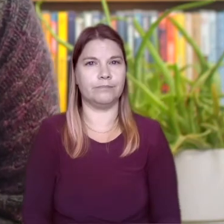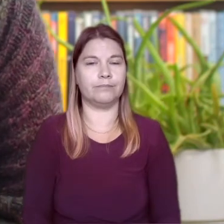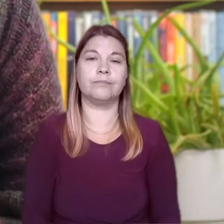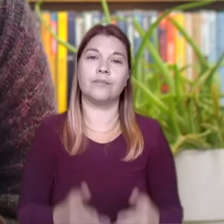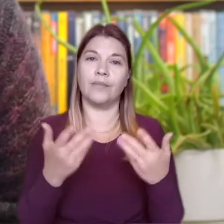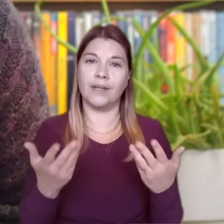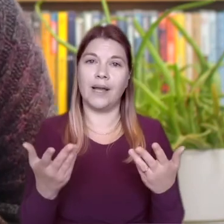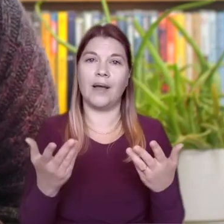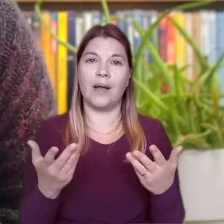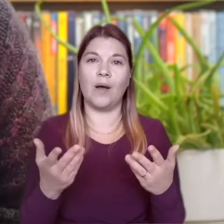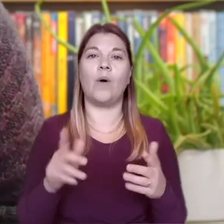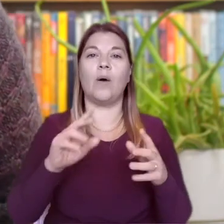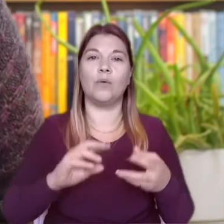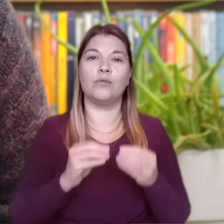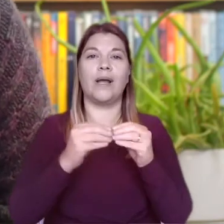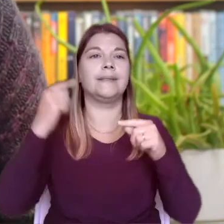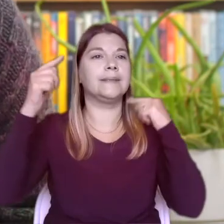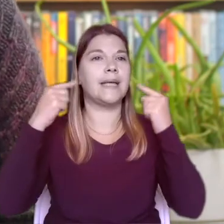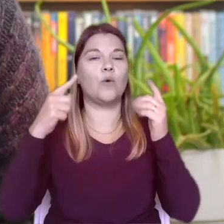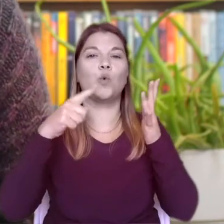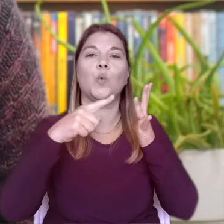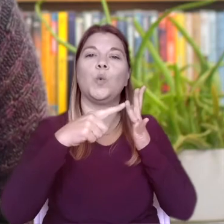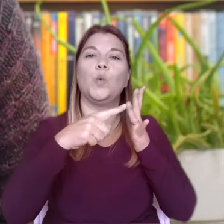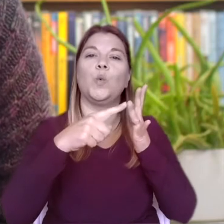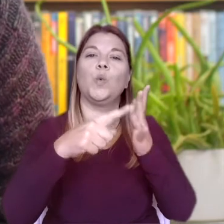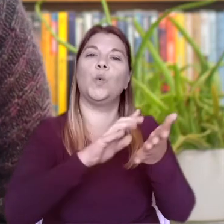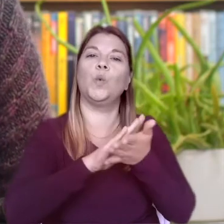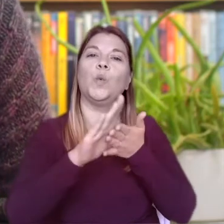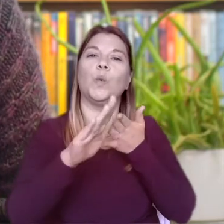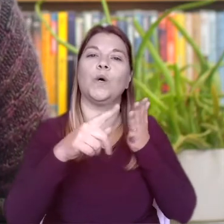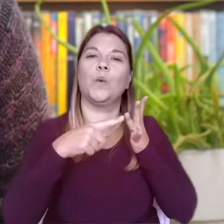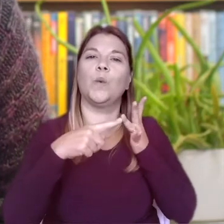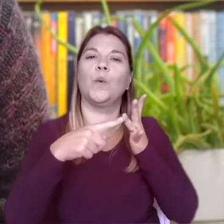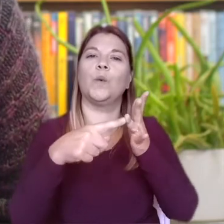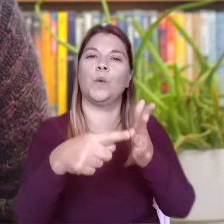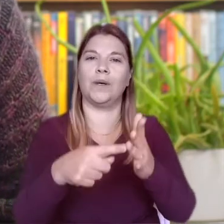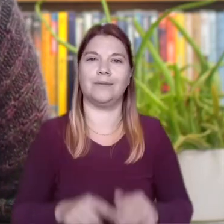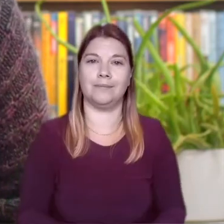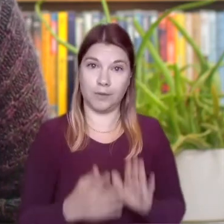now I'm going to make a humming sound join in if you like ooh